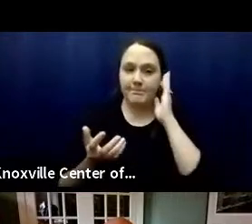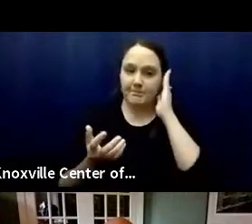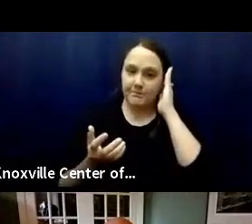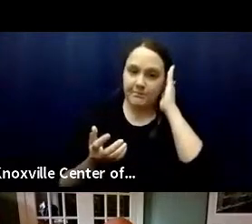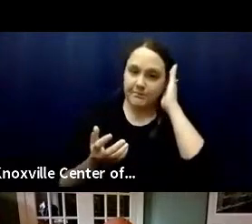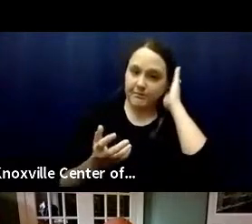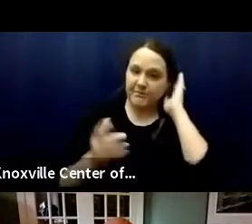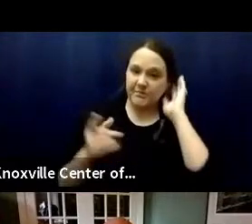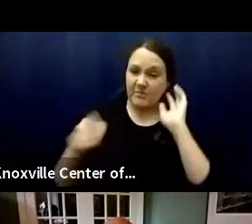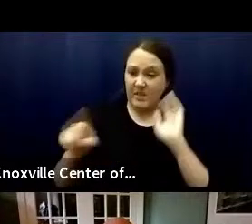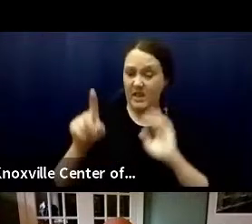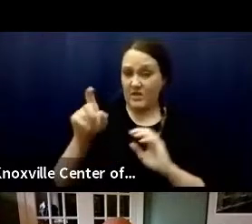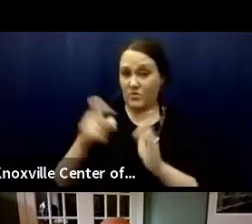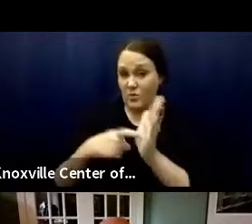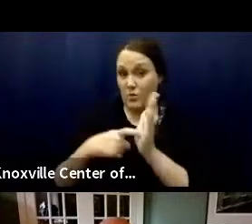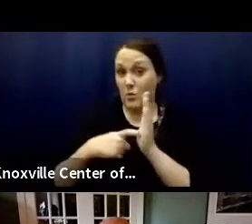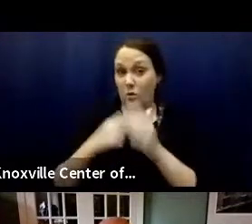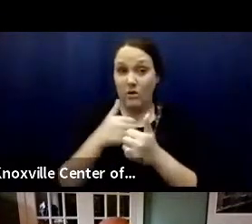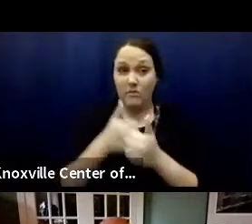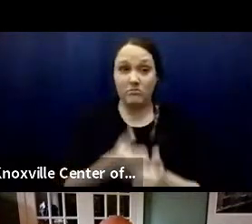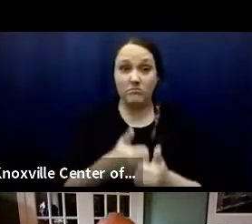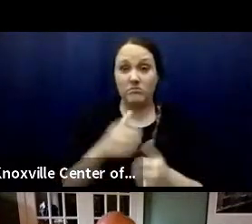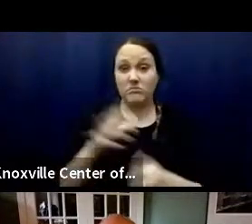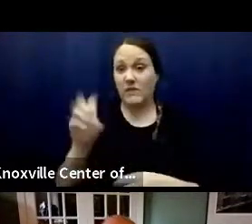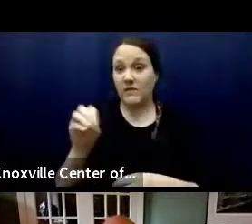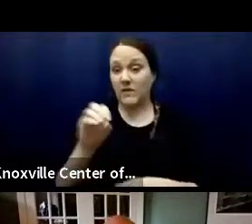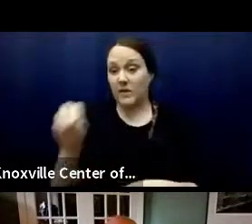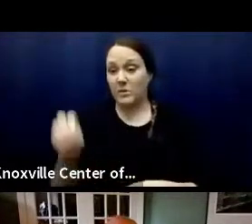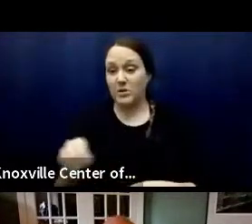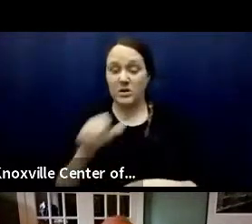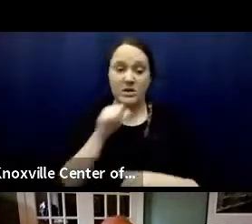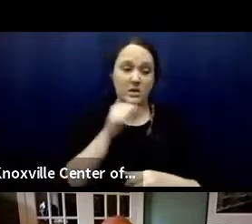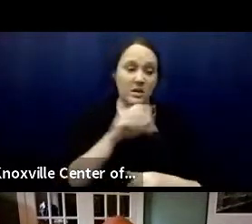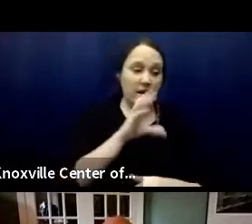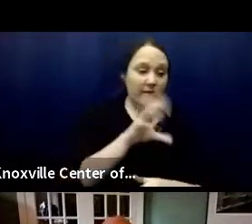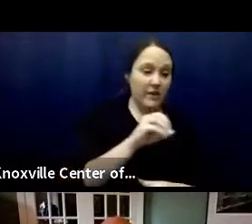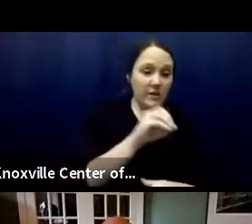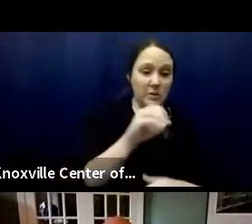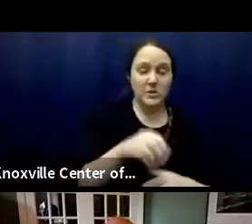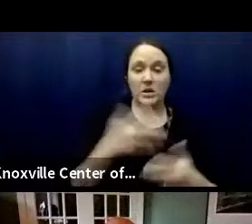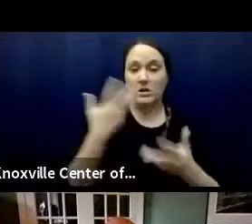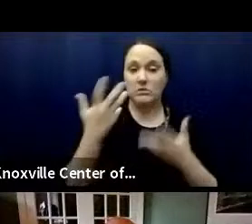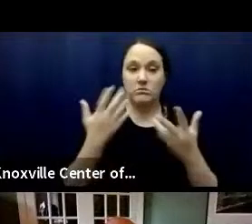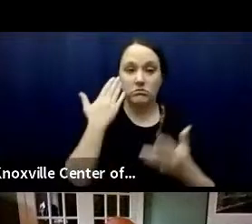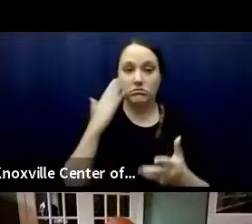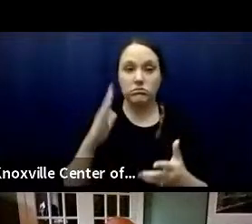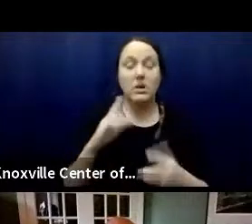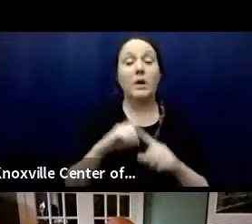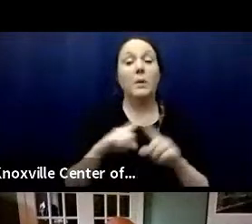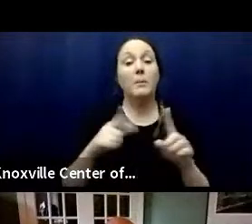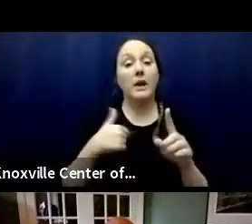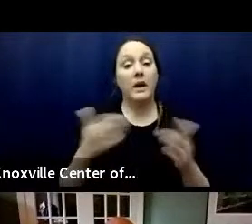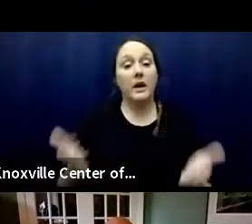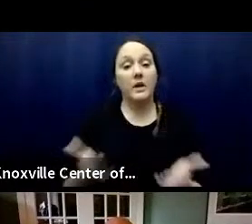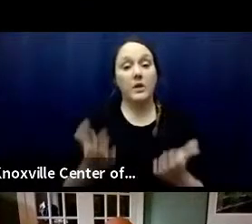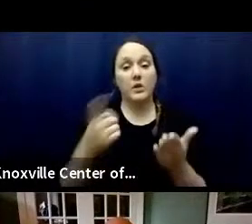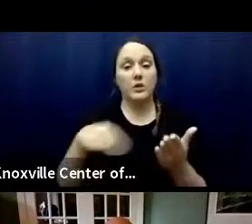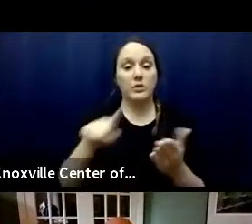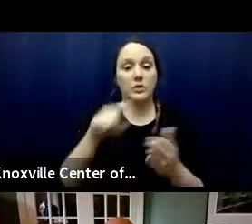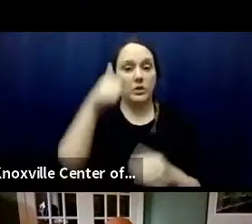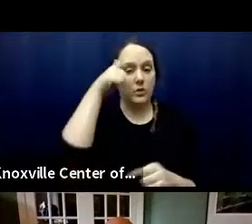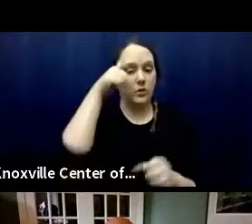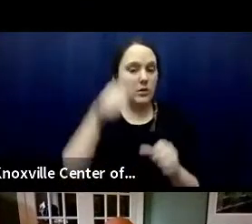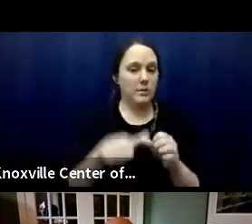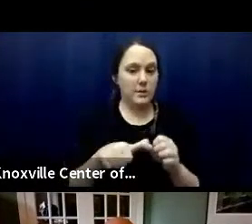having to comply with the regulation. 50%, not 50% food sales. I would encourage us all to remember